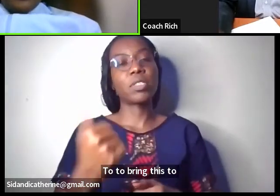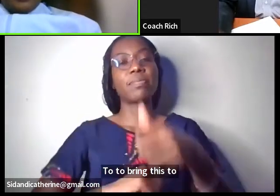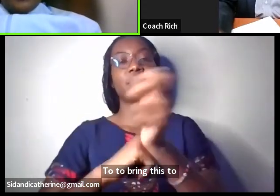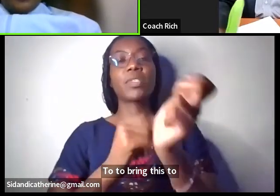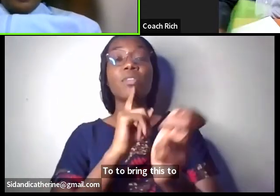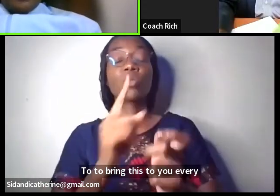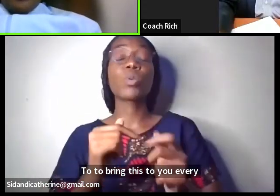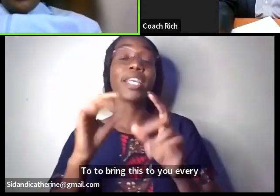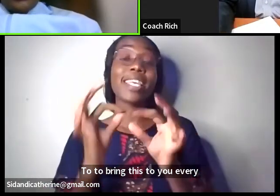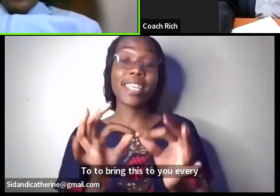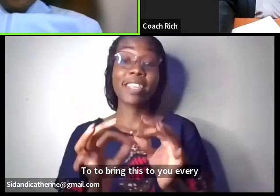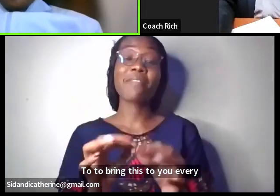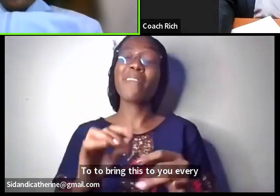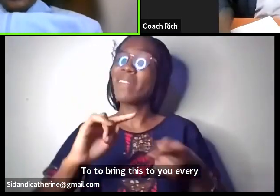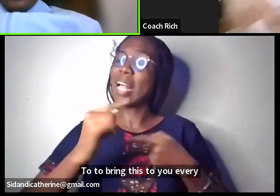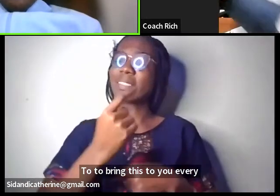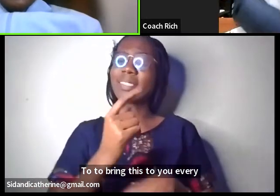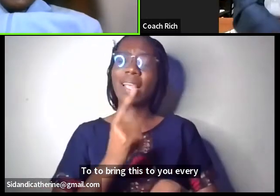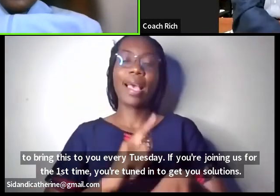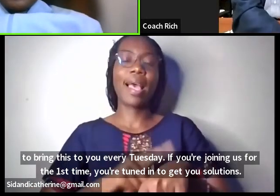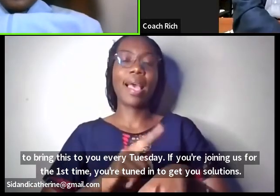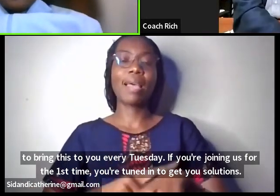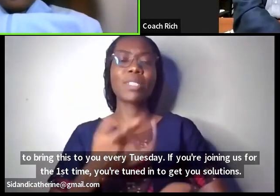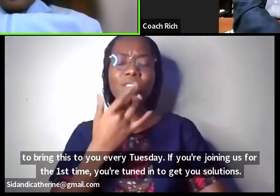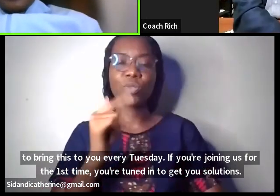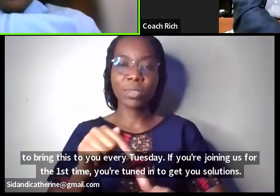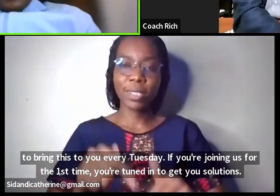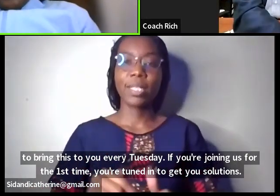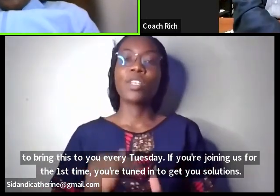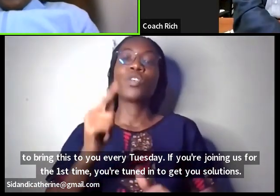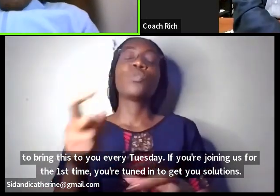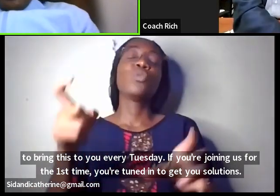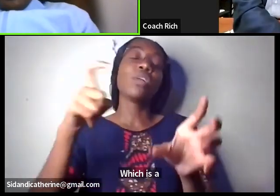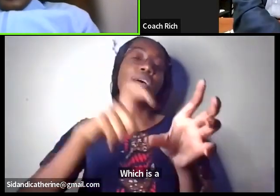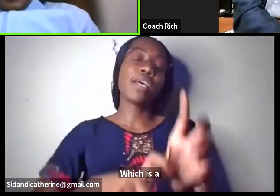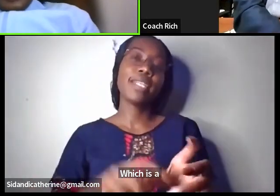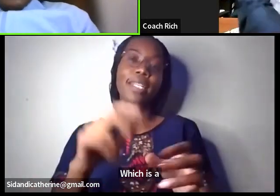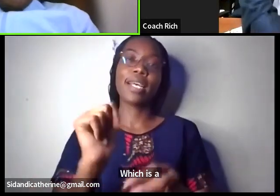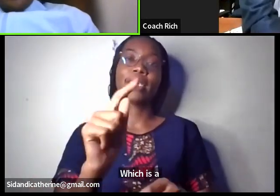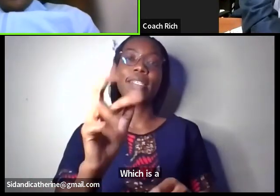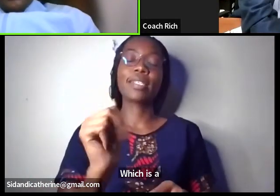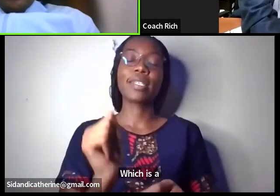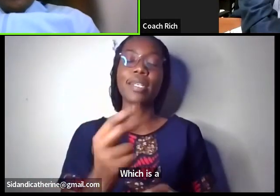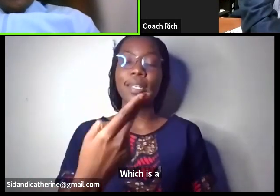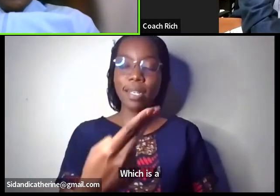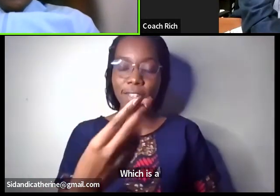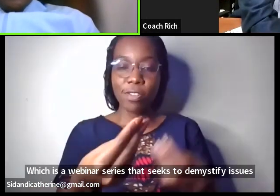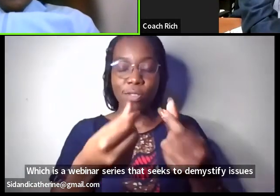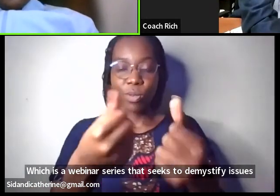in to Get It Right with Atara Solutions, which is a webinar series that seeks to demystify issues in employment and